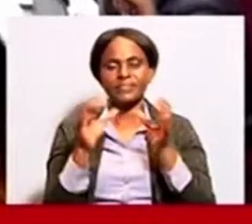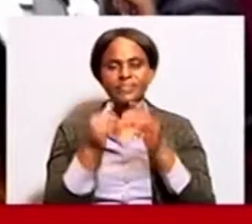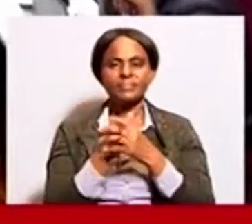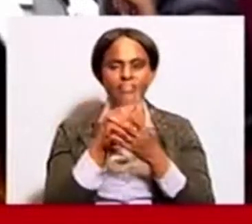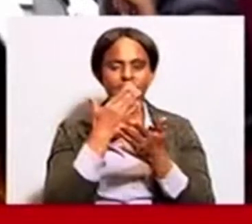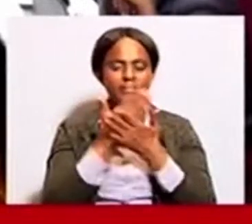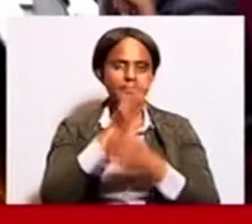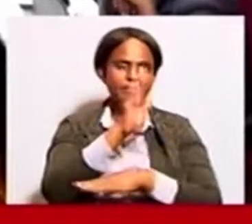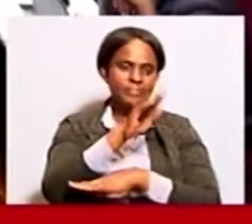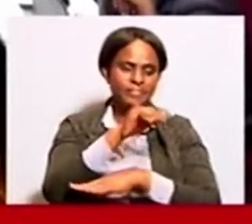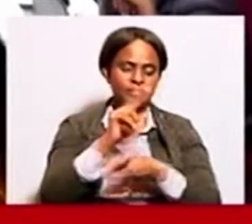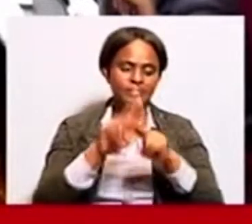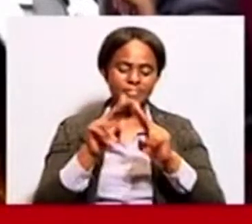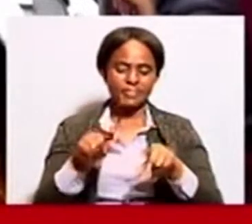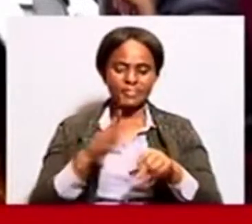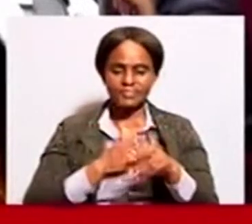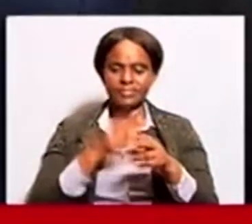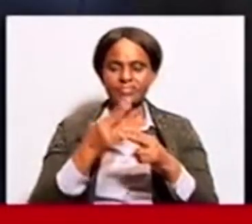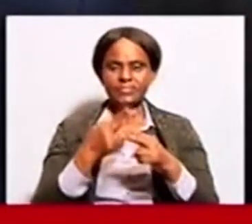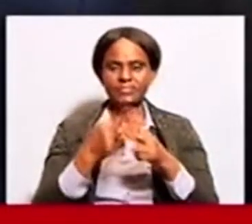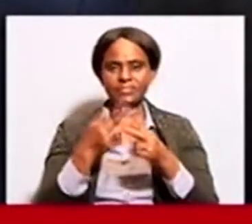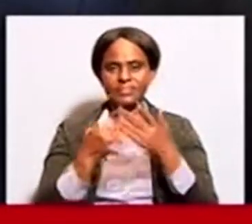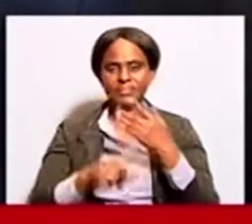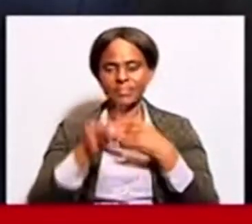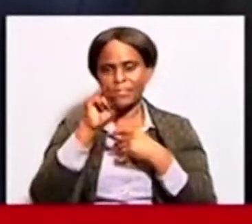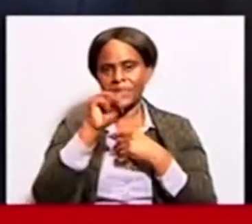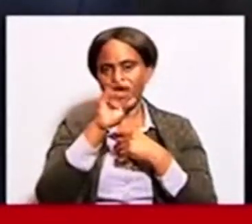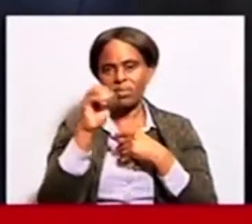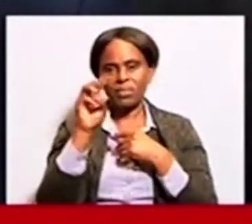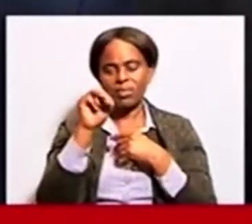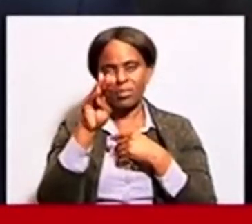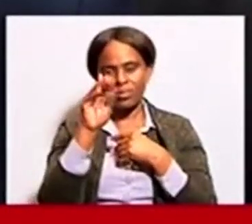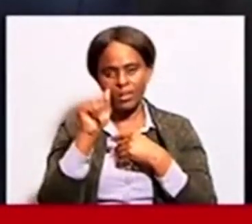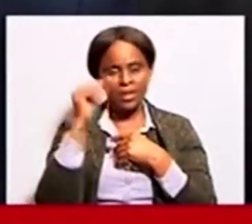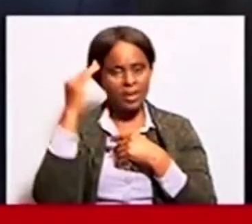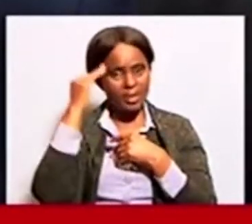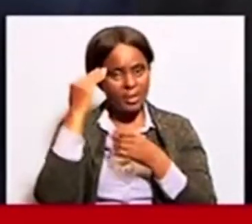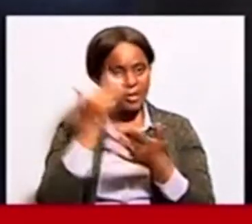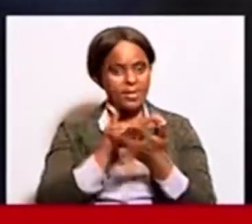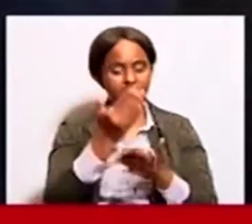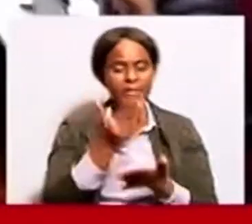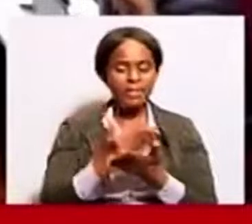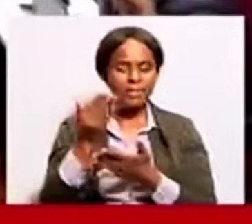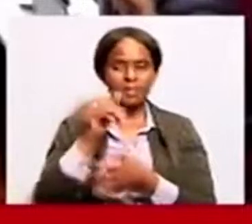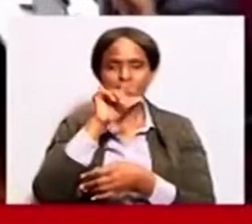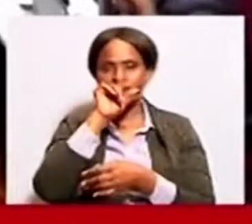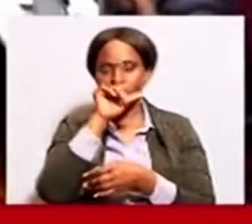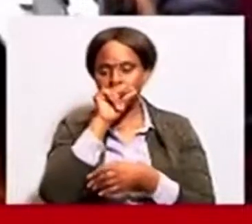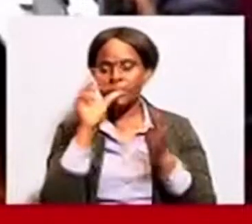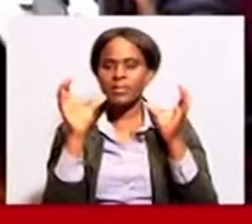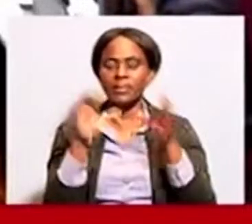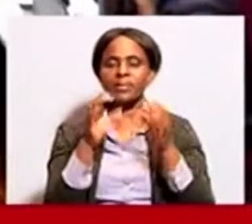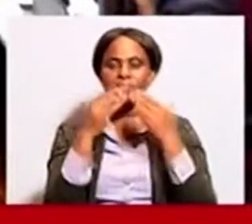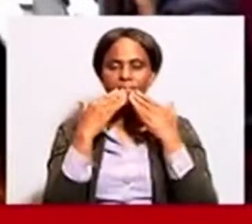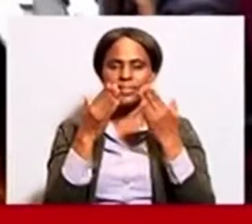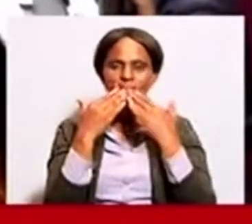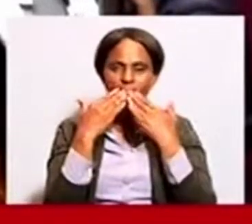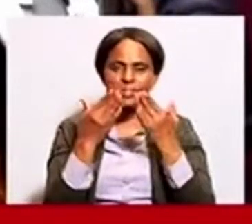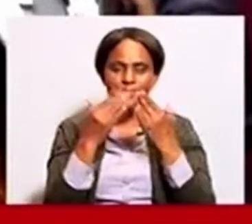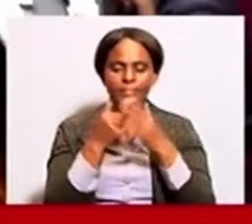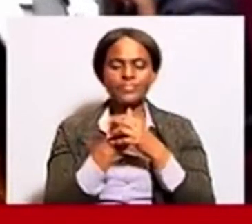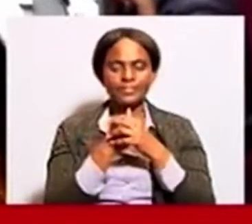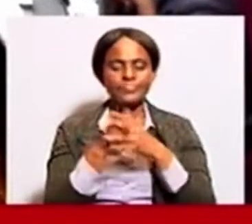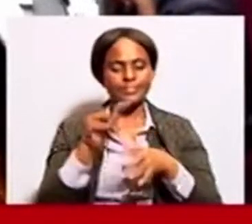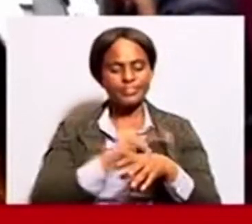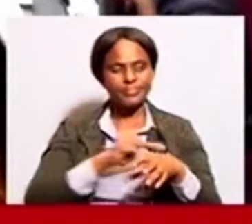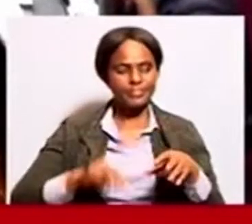Good afternoon, Chair. My name is Frankson Momba, Head Procurement, Livingstone City Council. Thank you.